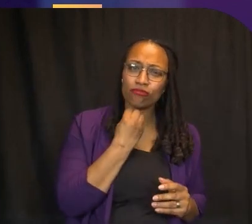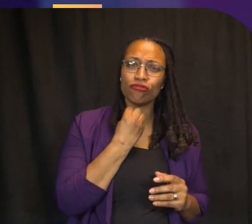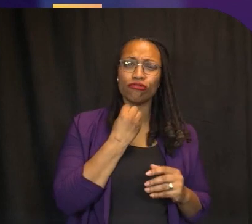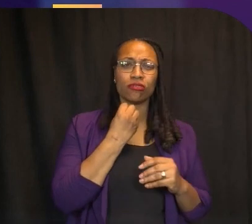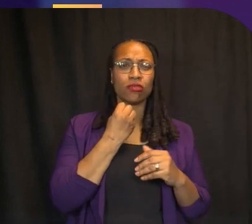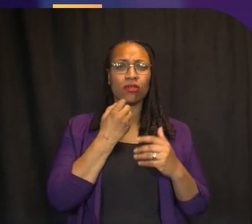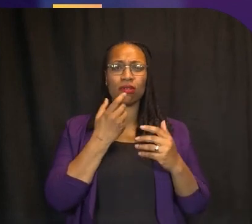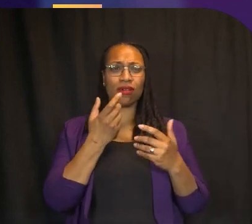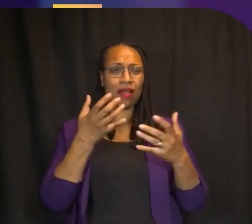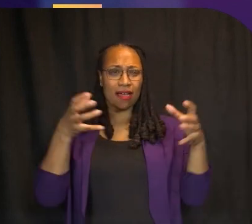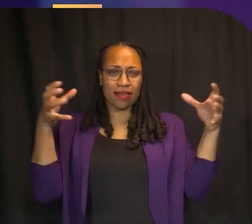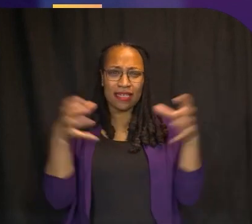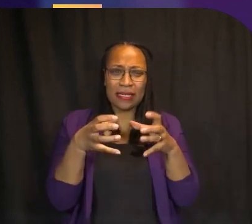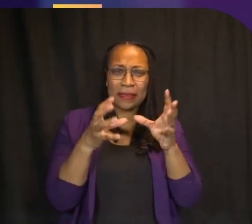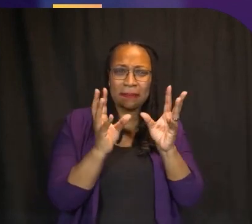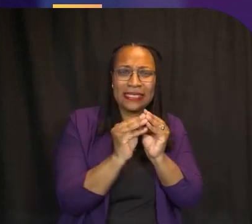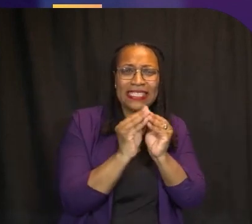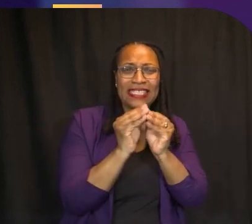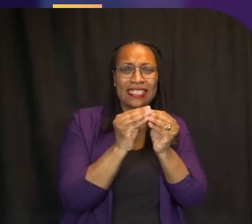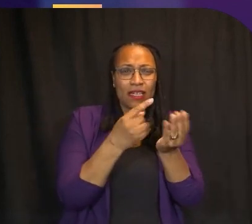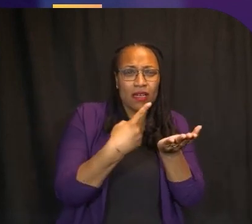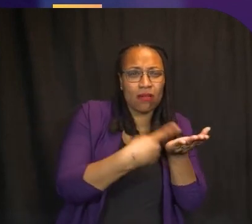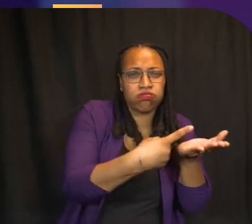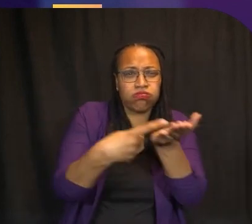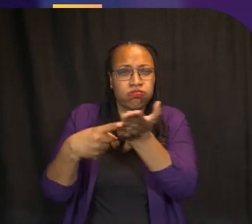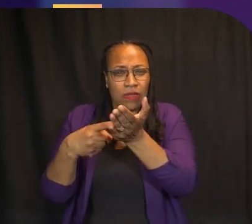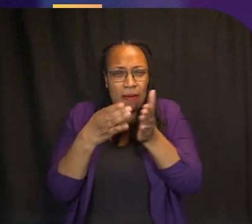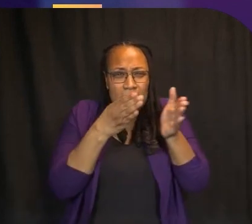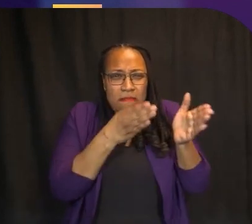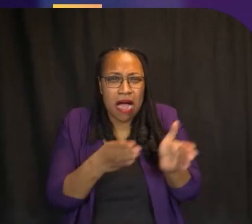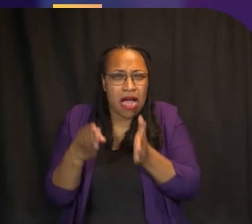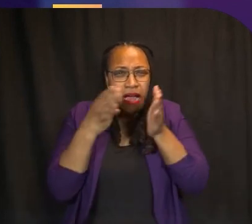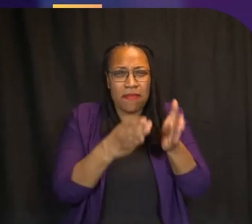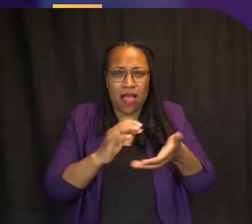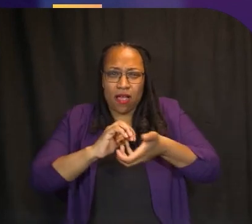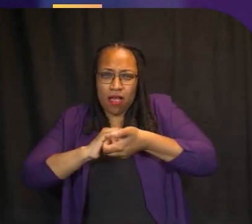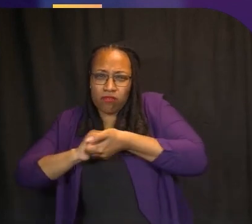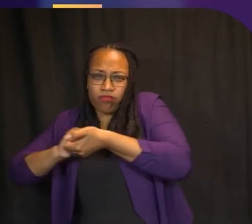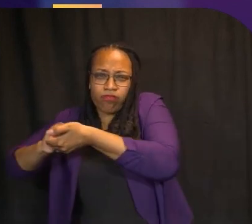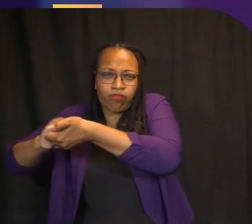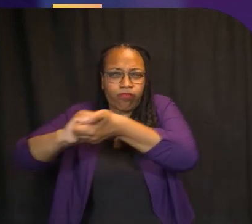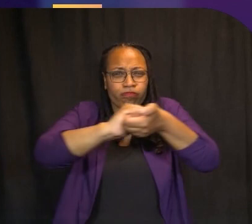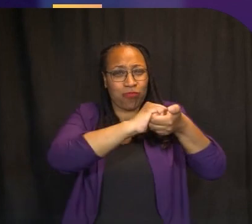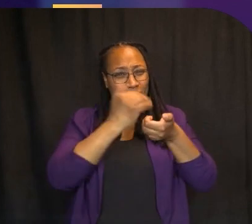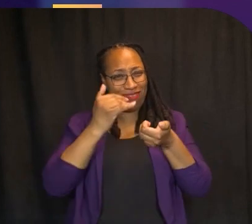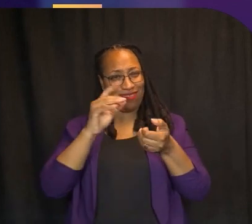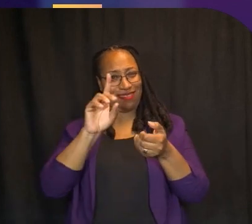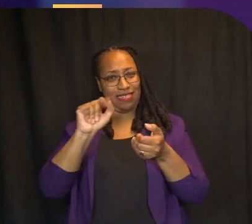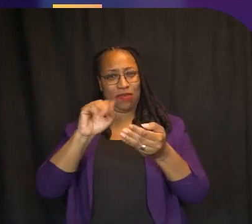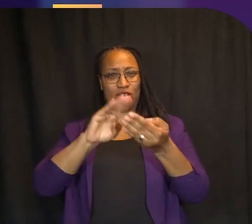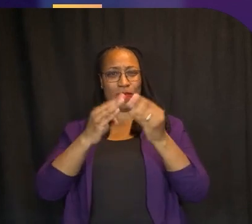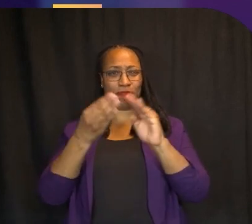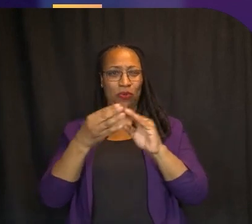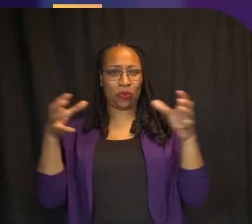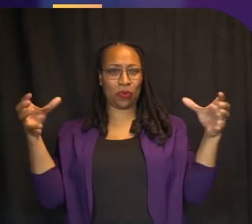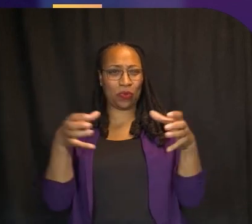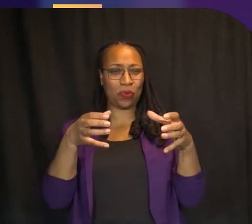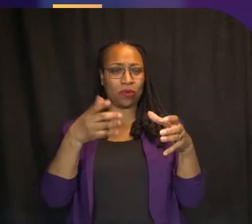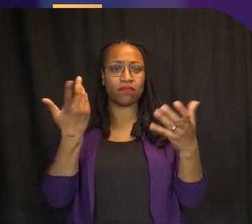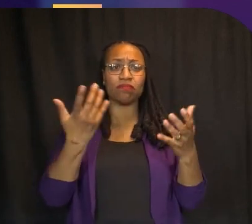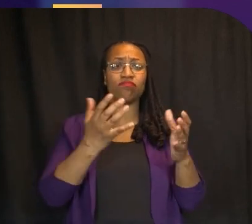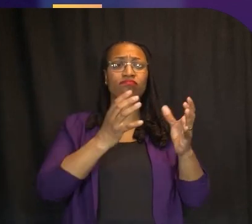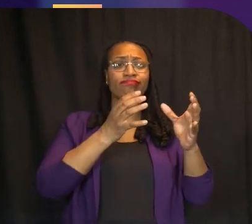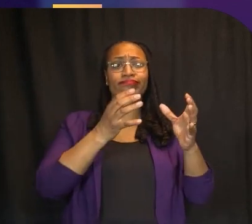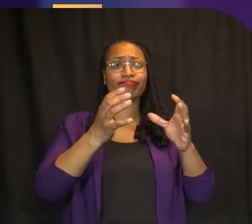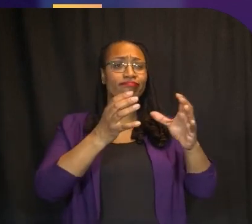continues to uplift the underrepresented stories and perspectives in media. Now, please welcome tonight's first AAPD Paul G.